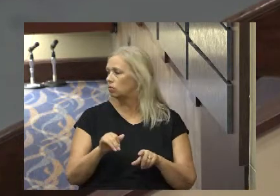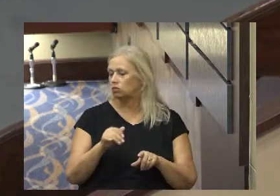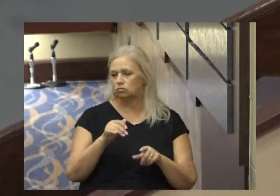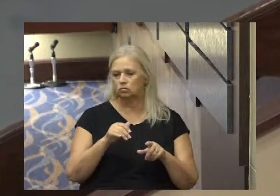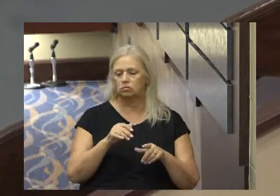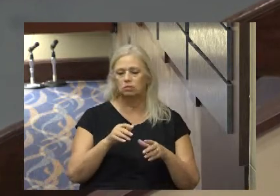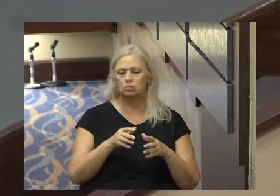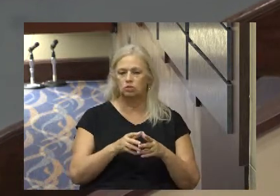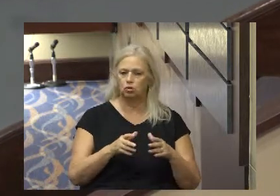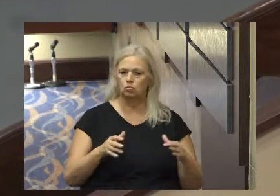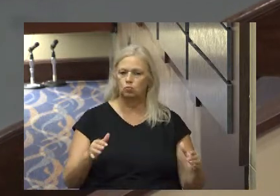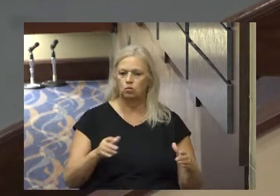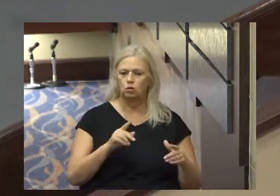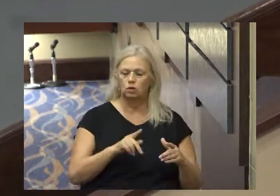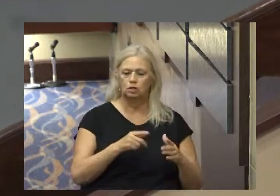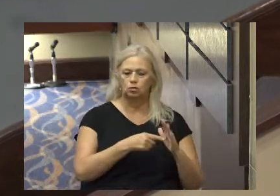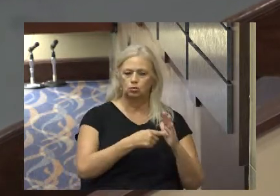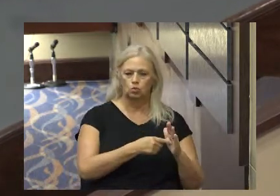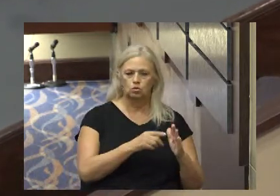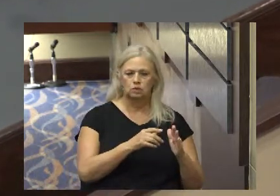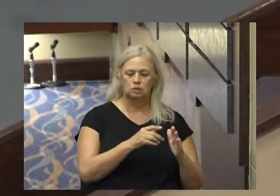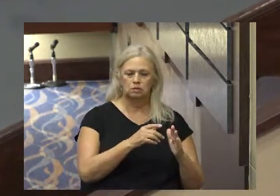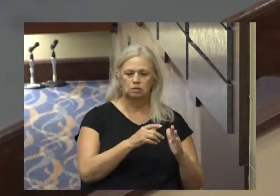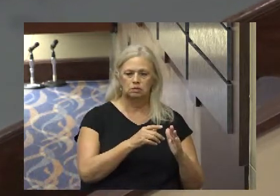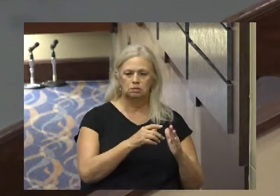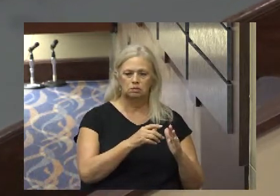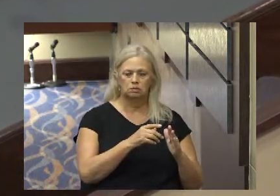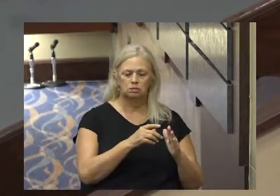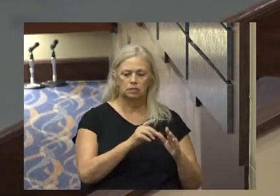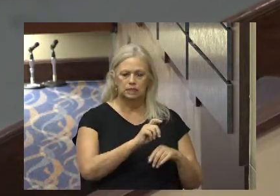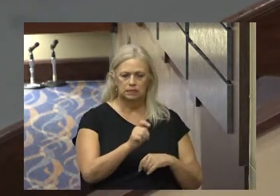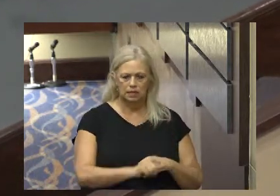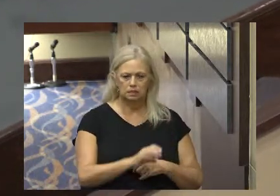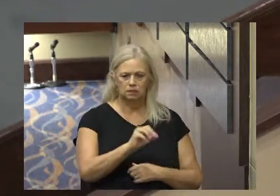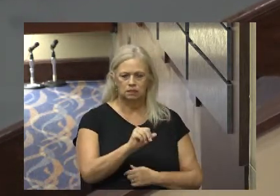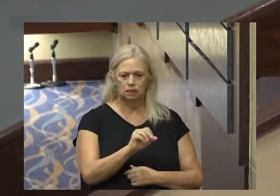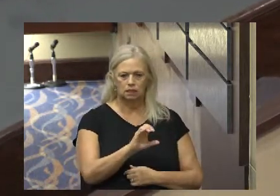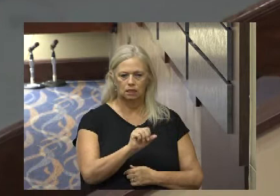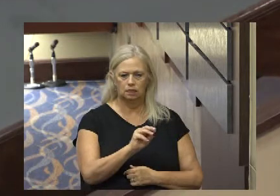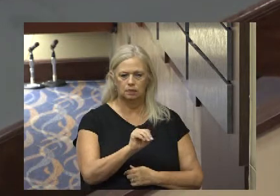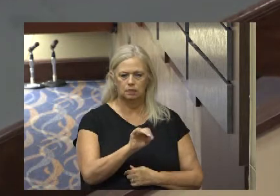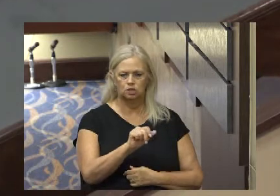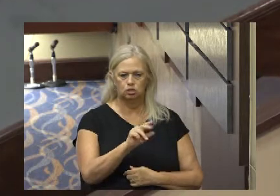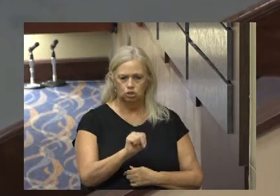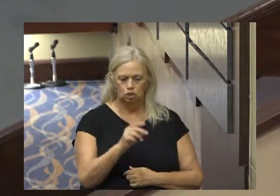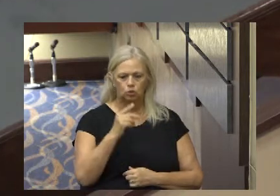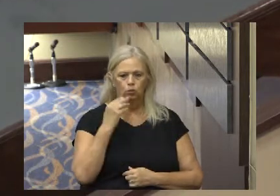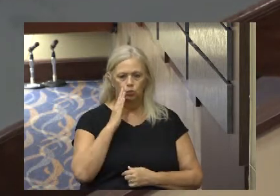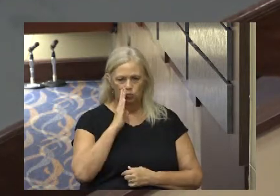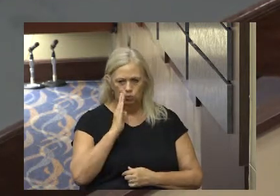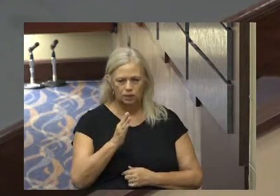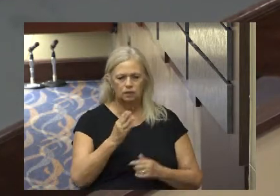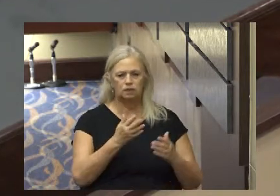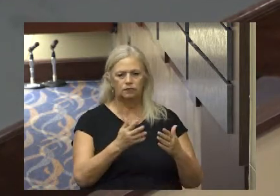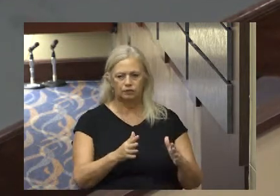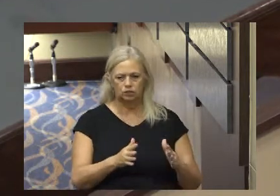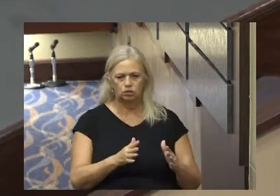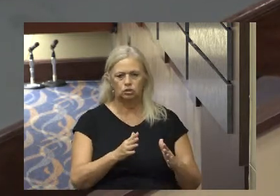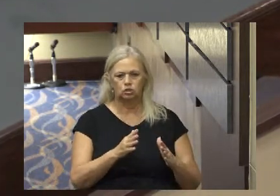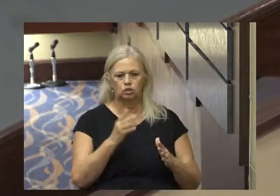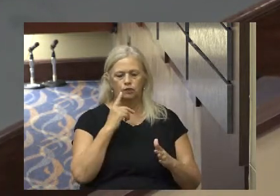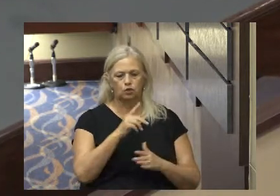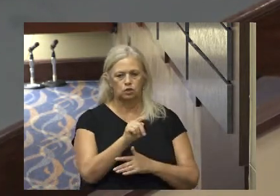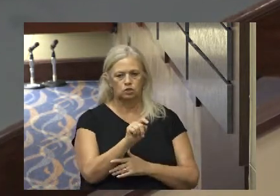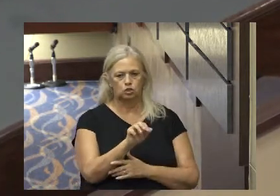to demonstrate to the Texas Historical Commission that we are concluding it per the terms of, there's a memorandum